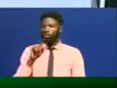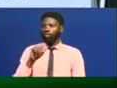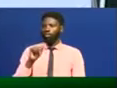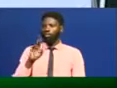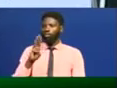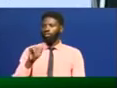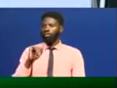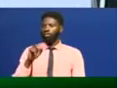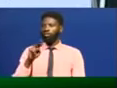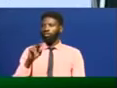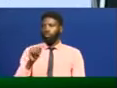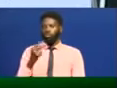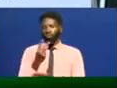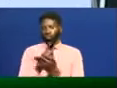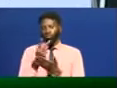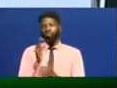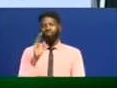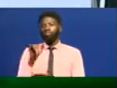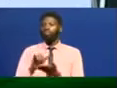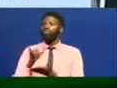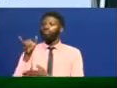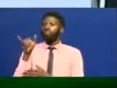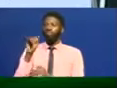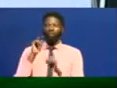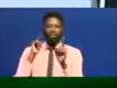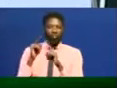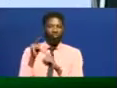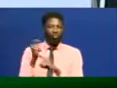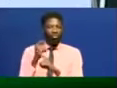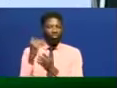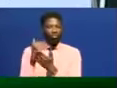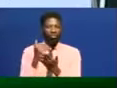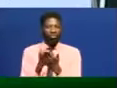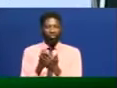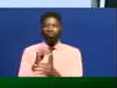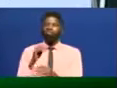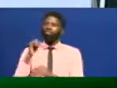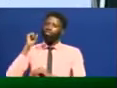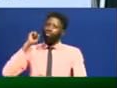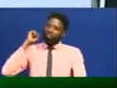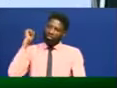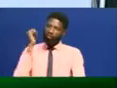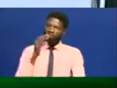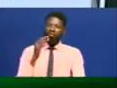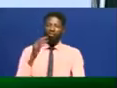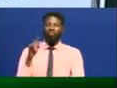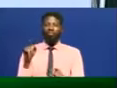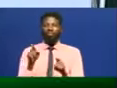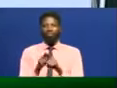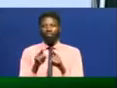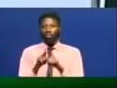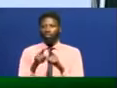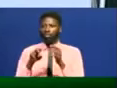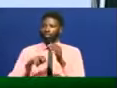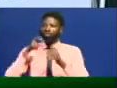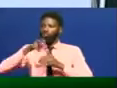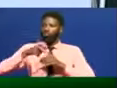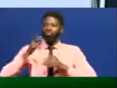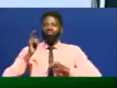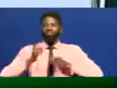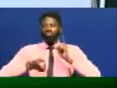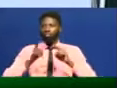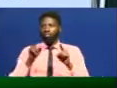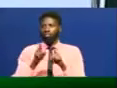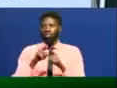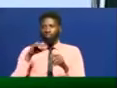to Baku in the next 2 weeks to undertake that program. It is in javelin, it is in the hurdles, and most importantly,